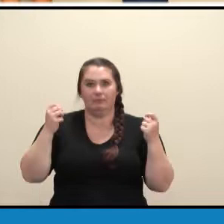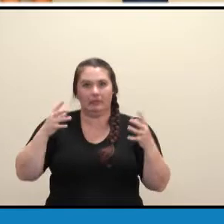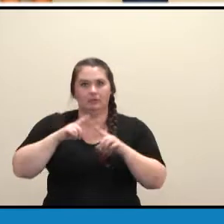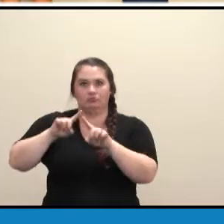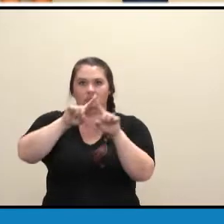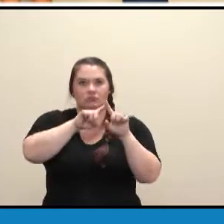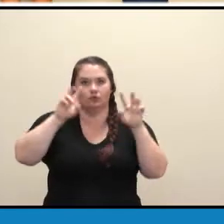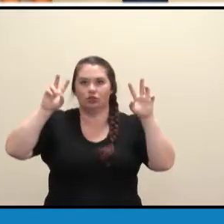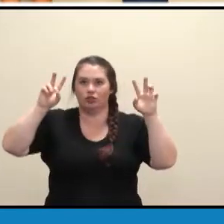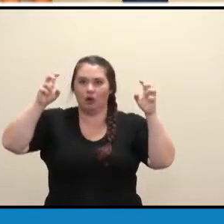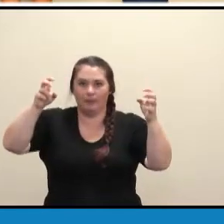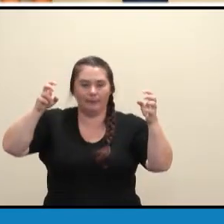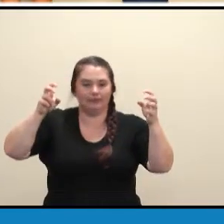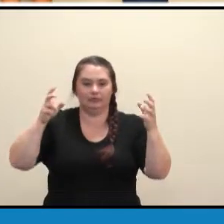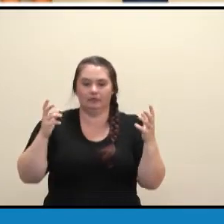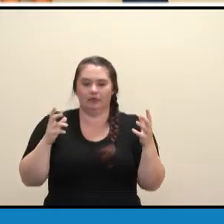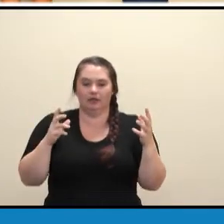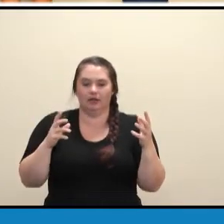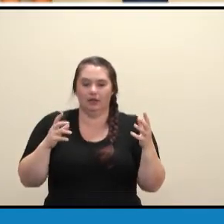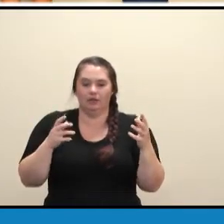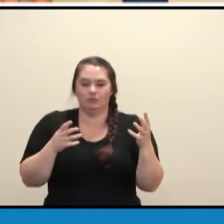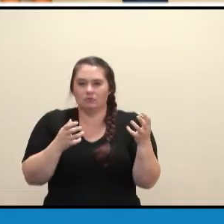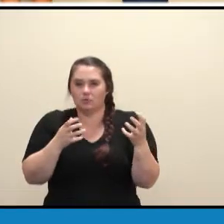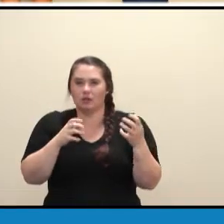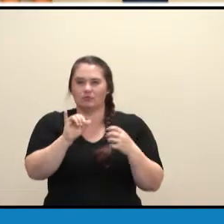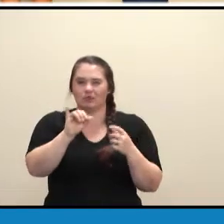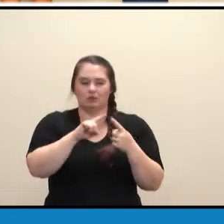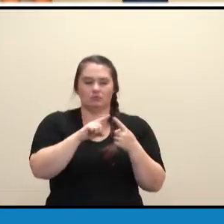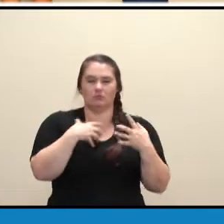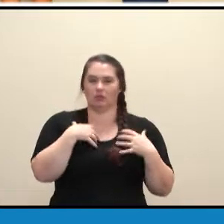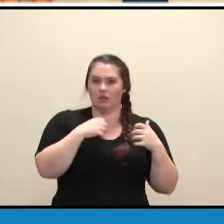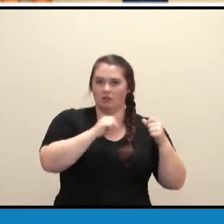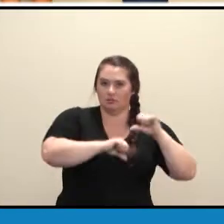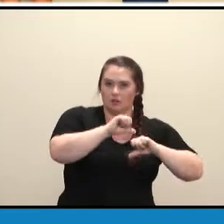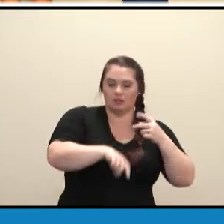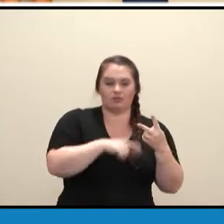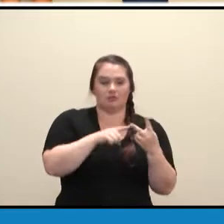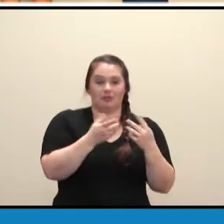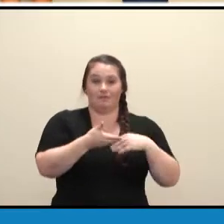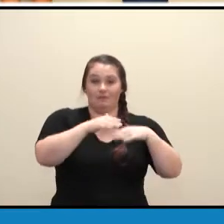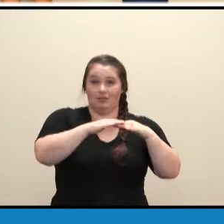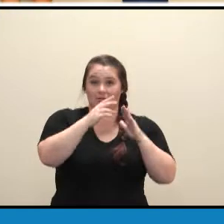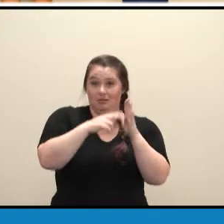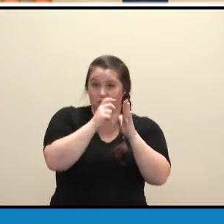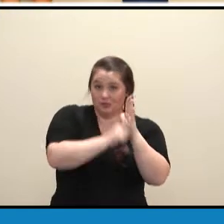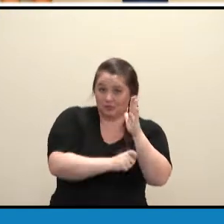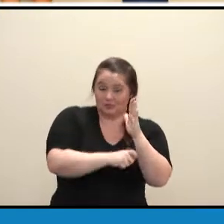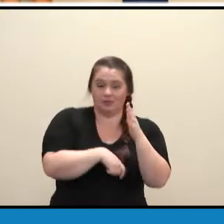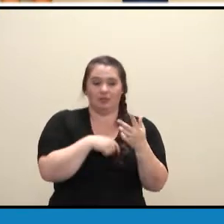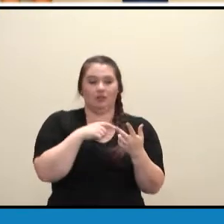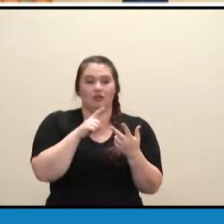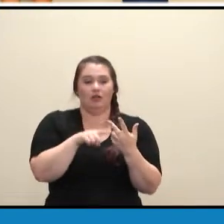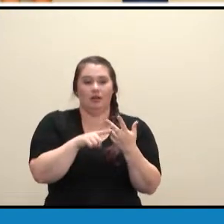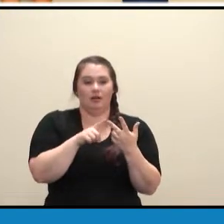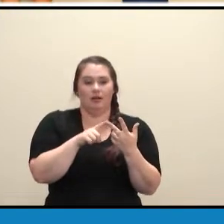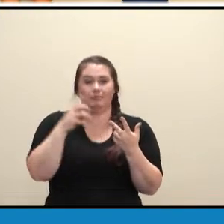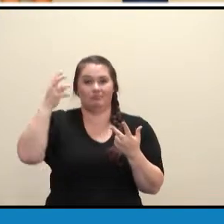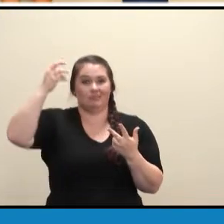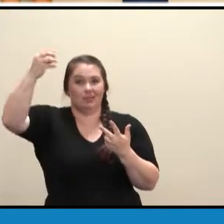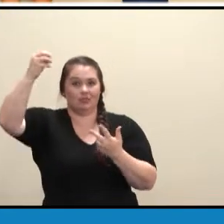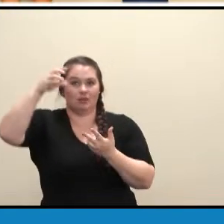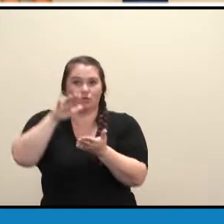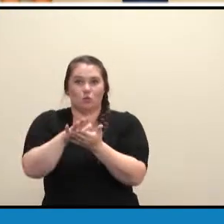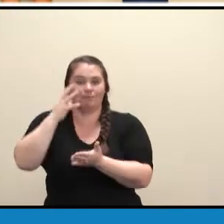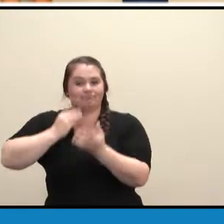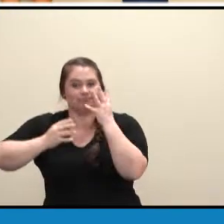topics from areas such as health sciences, enhanced literacy programs, outdoor classroom